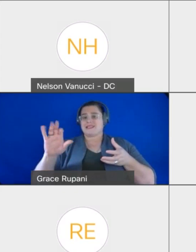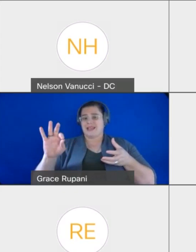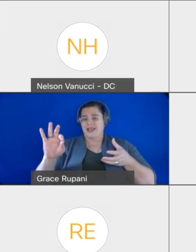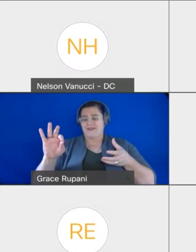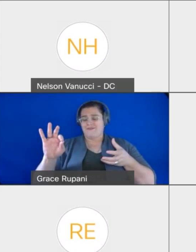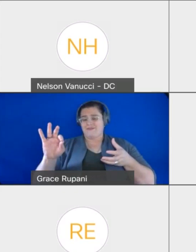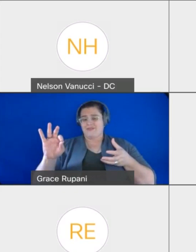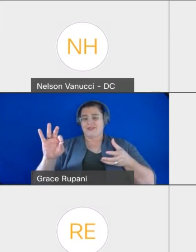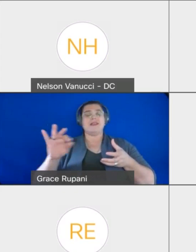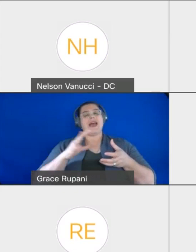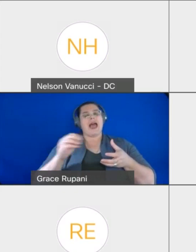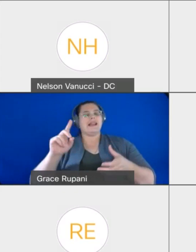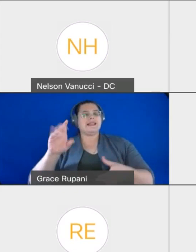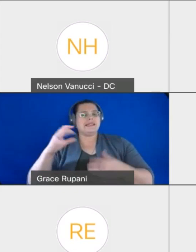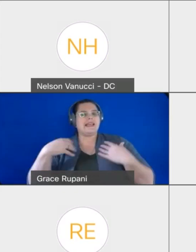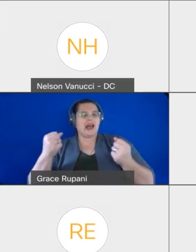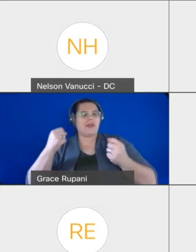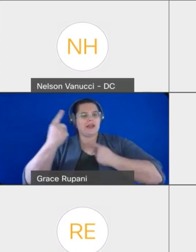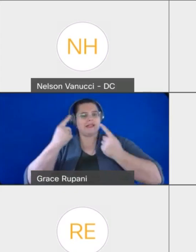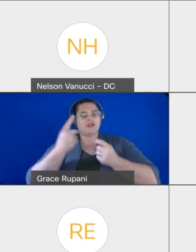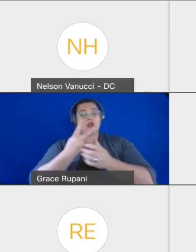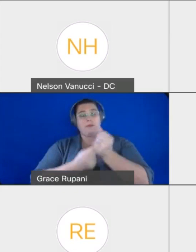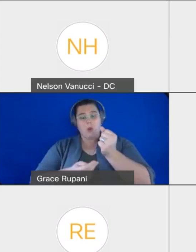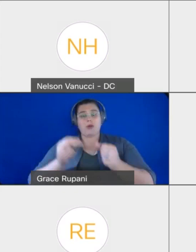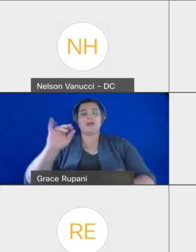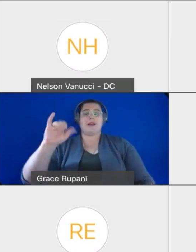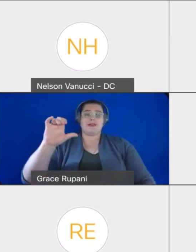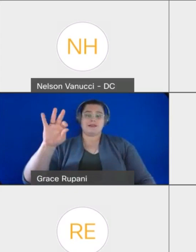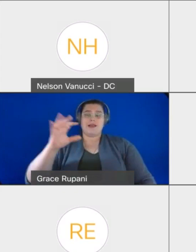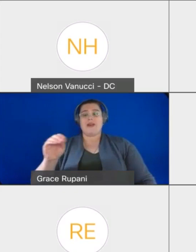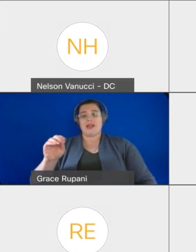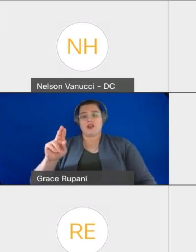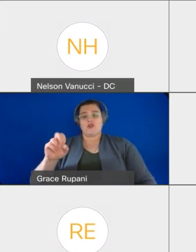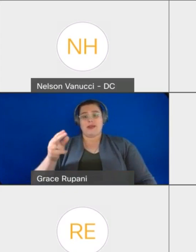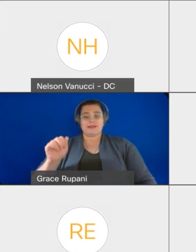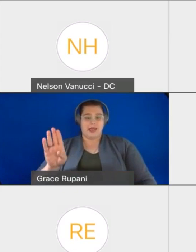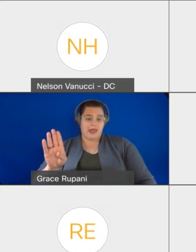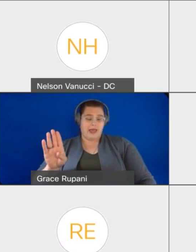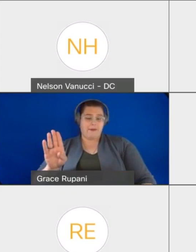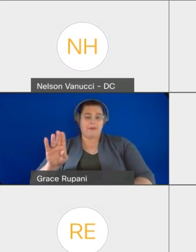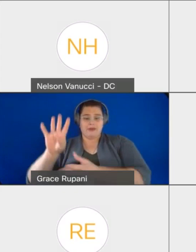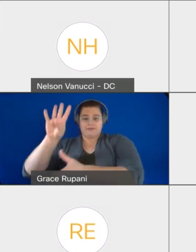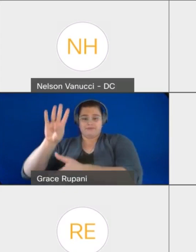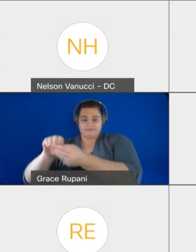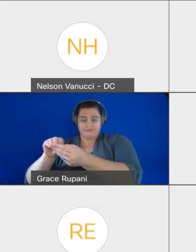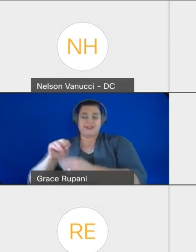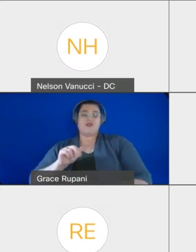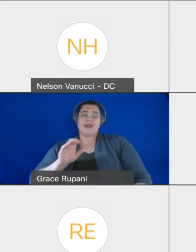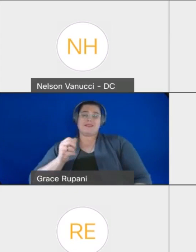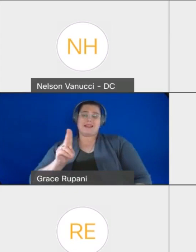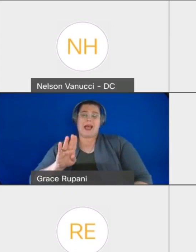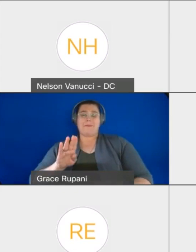DC Health is considering both ICFs and ResHabs in their calculation, and I don't know how many staff we have at ResHabs,